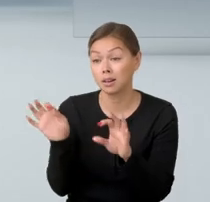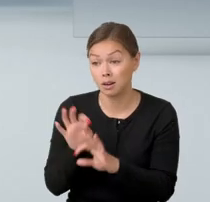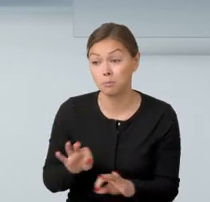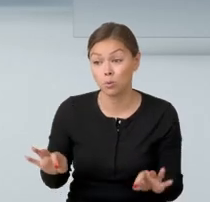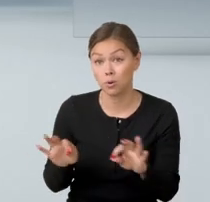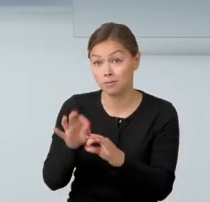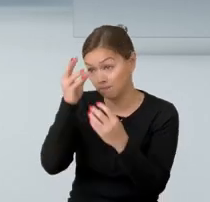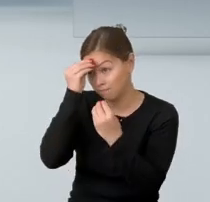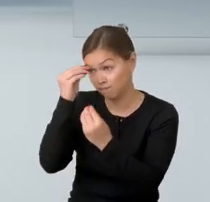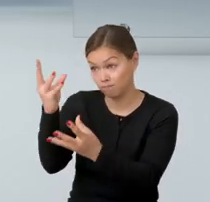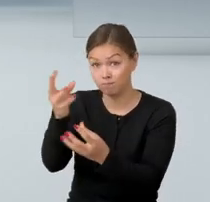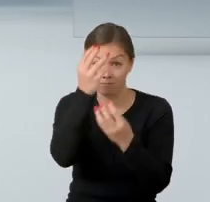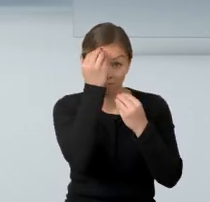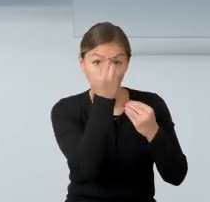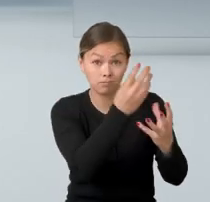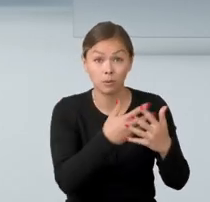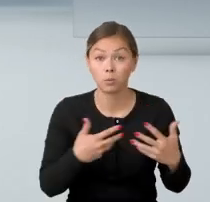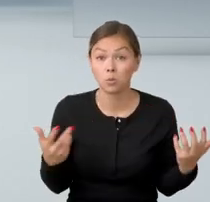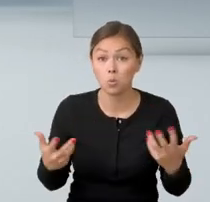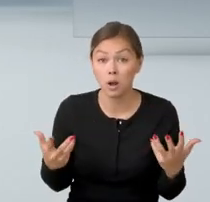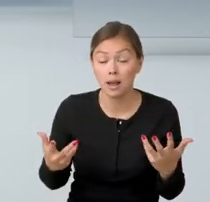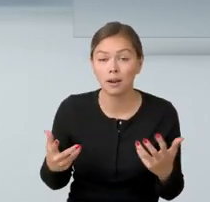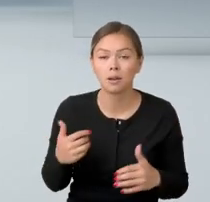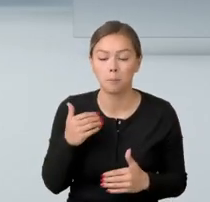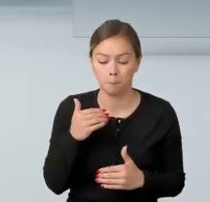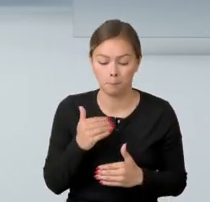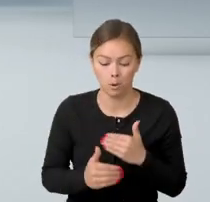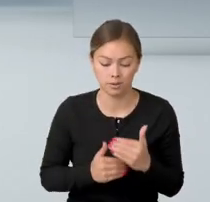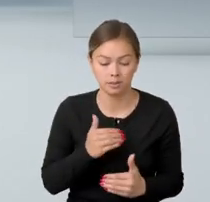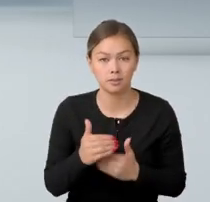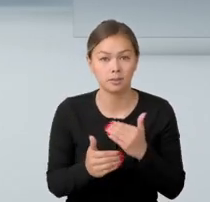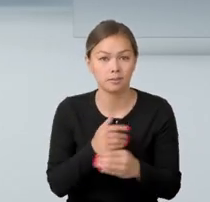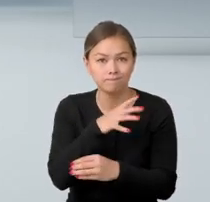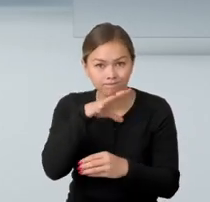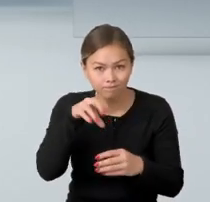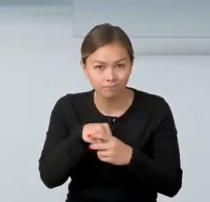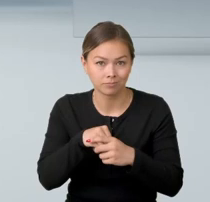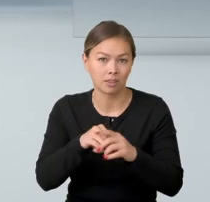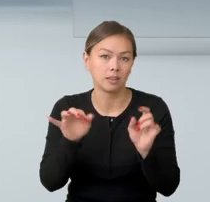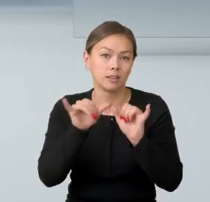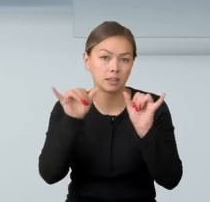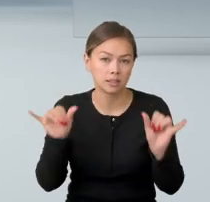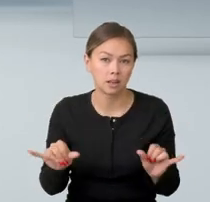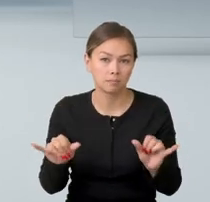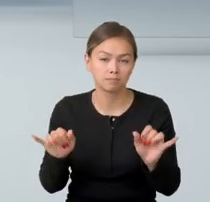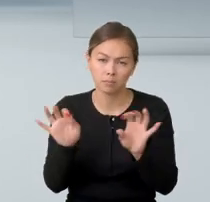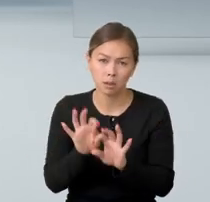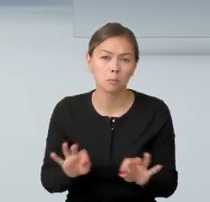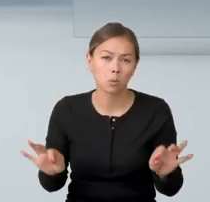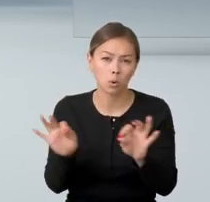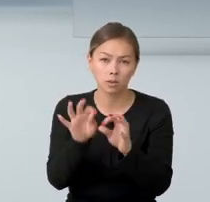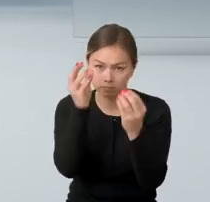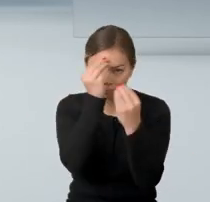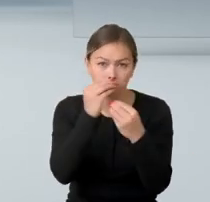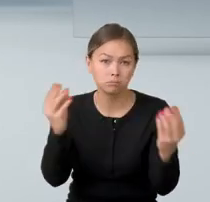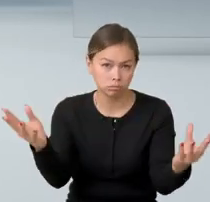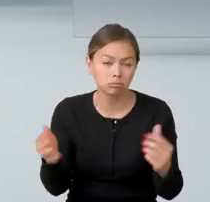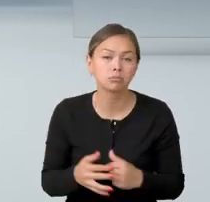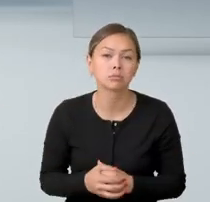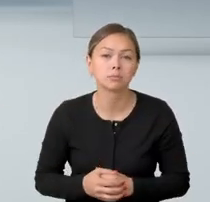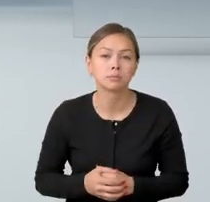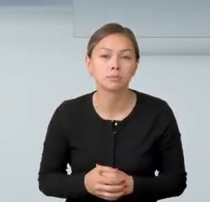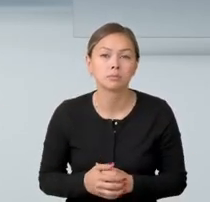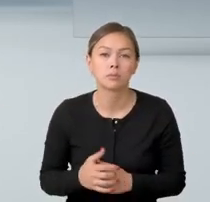another important thing here to share with them and to make sure they are very familiar if it's about the processes we are putting inside the process the the the